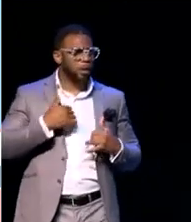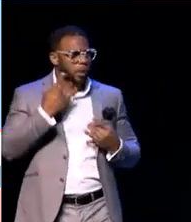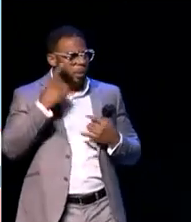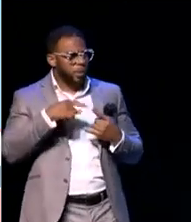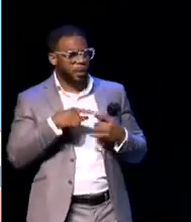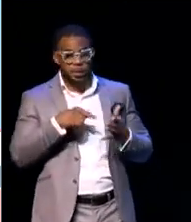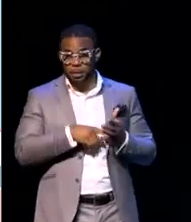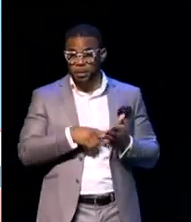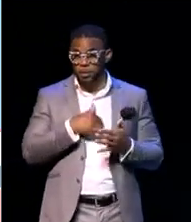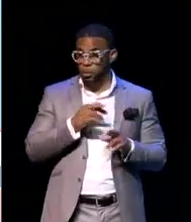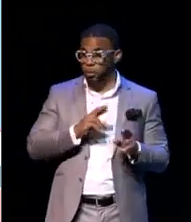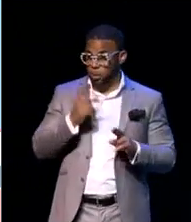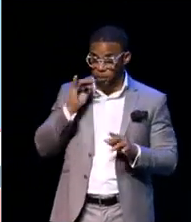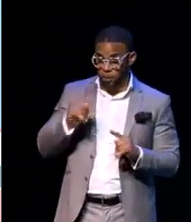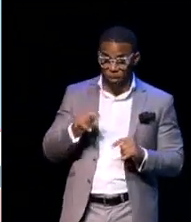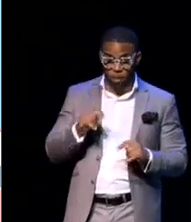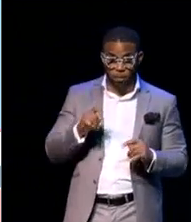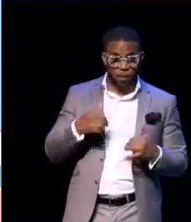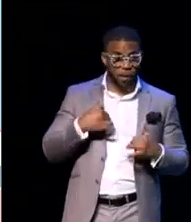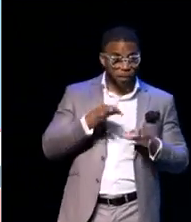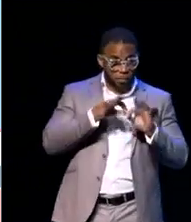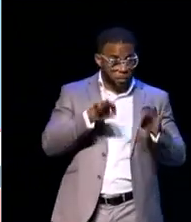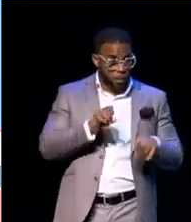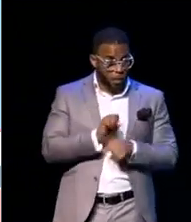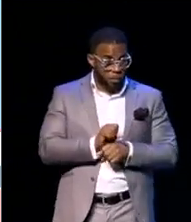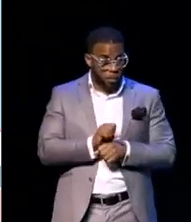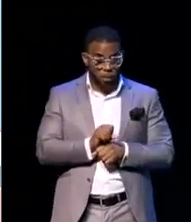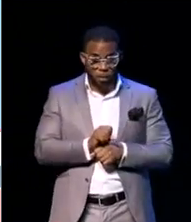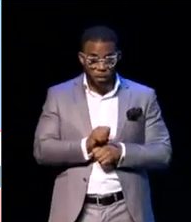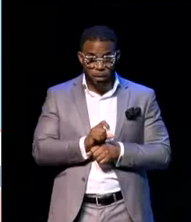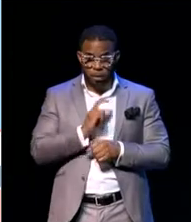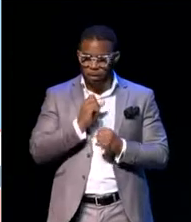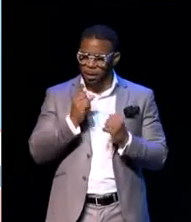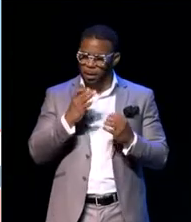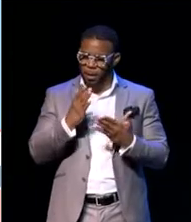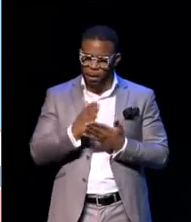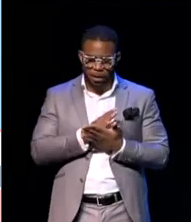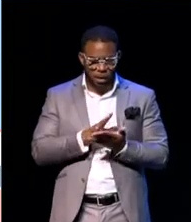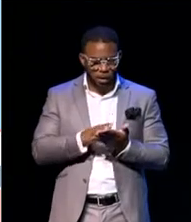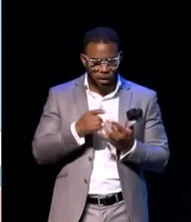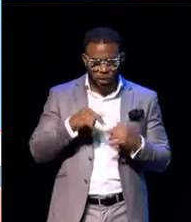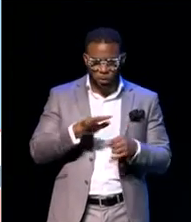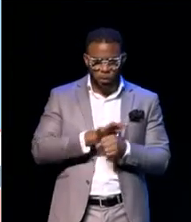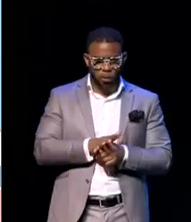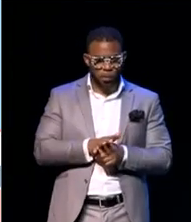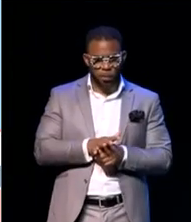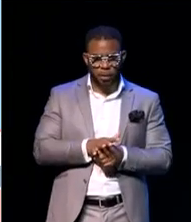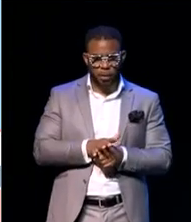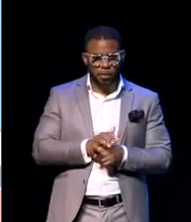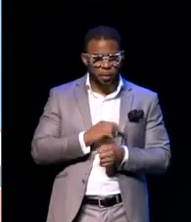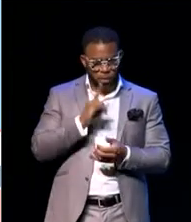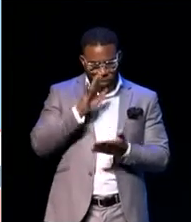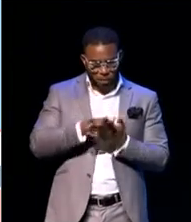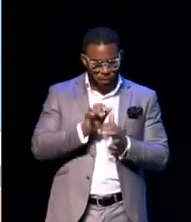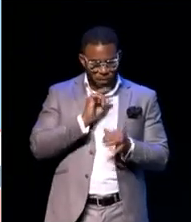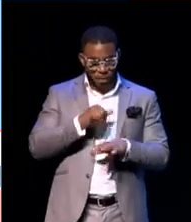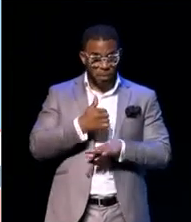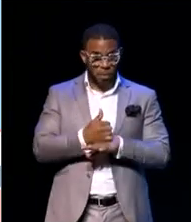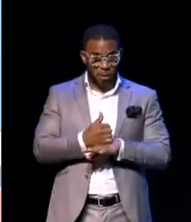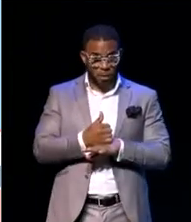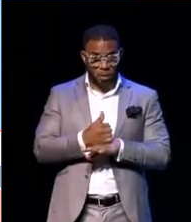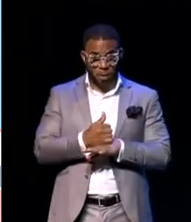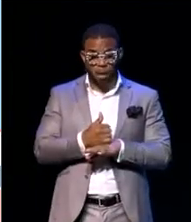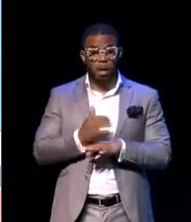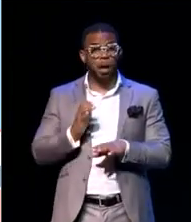thinking about this. We're ready for it. We've got the framework. There were a lot of lessons learned during COVID-19 that we believe can be implemented